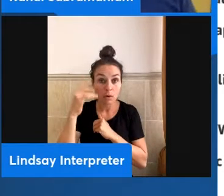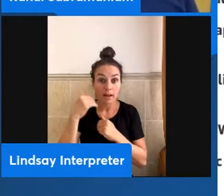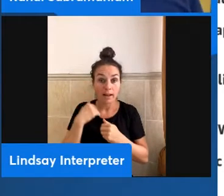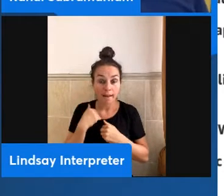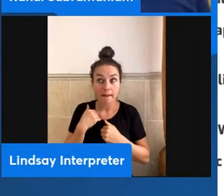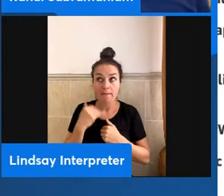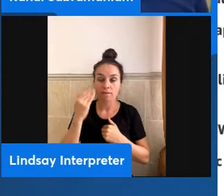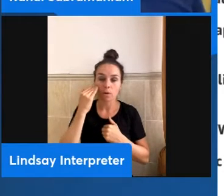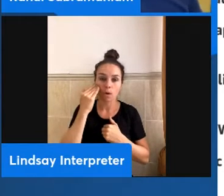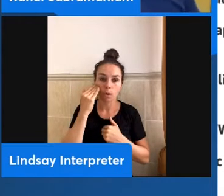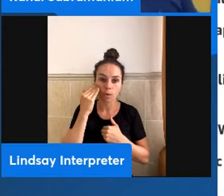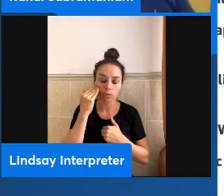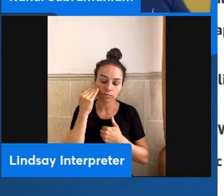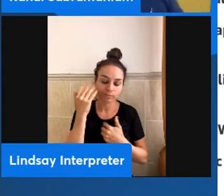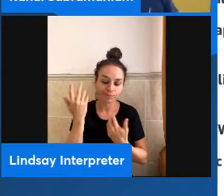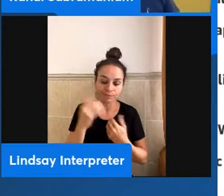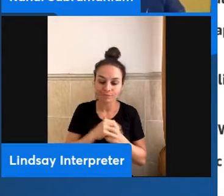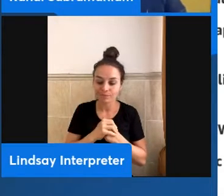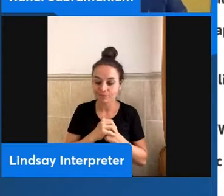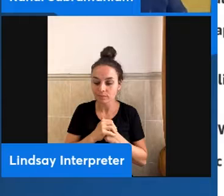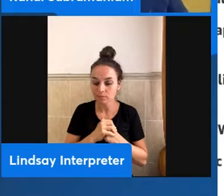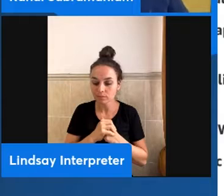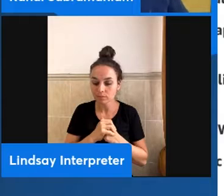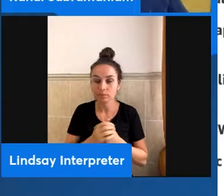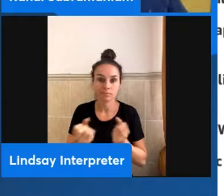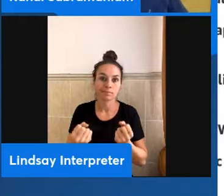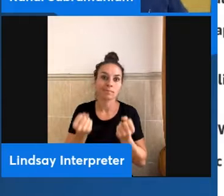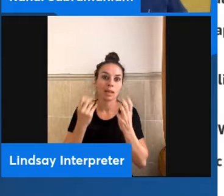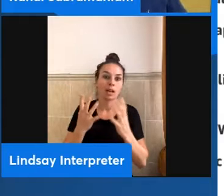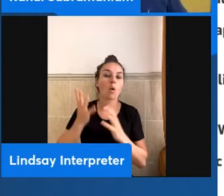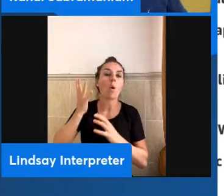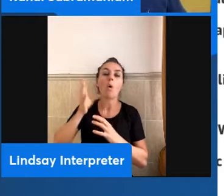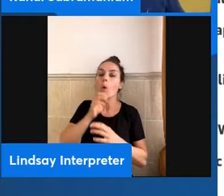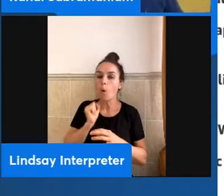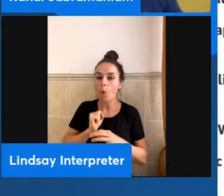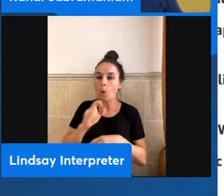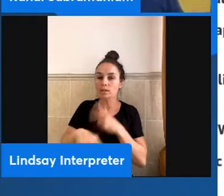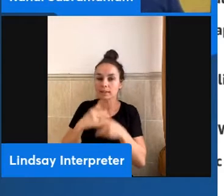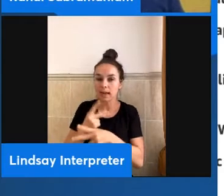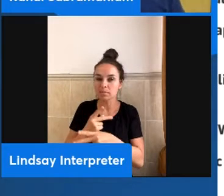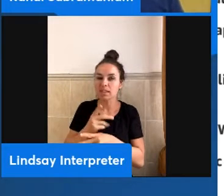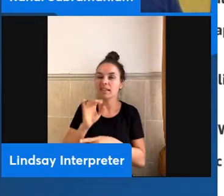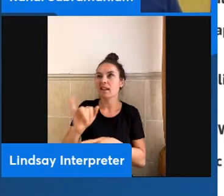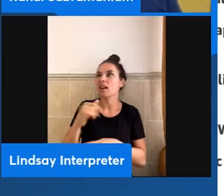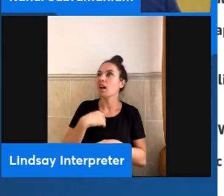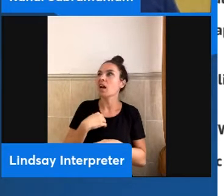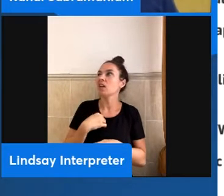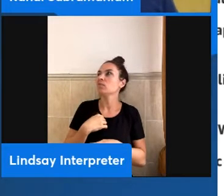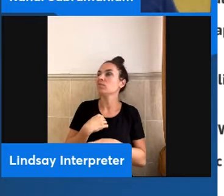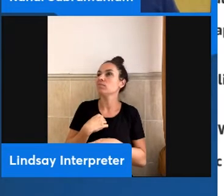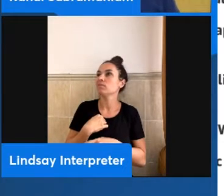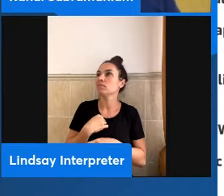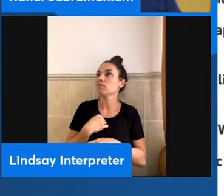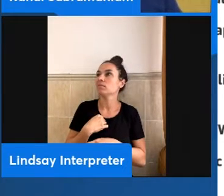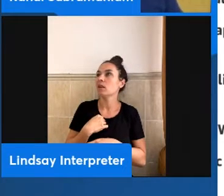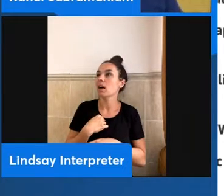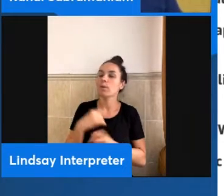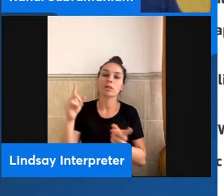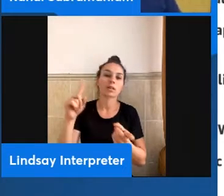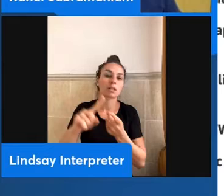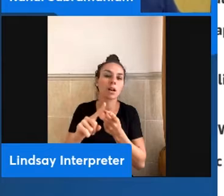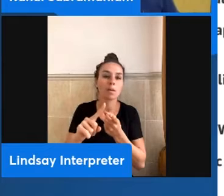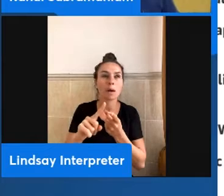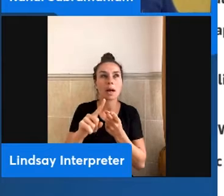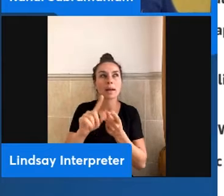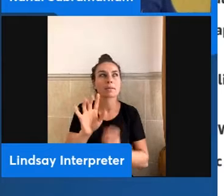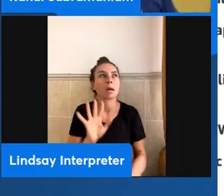old, you have 500 odd instance types, I would cut that down by, about